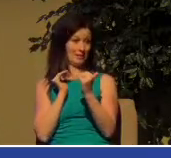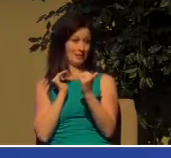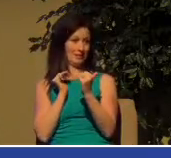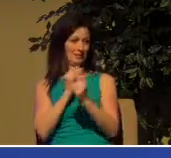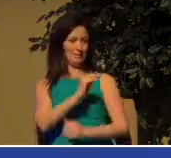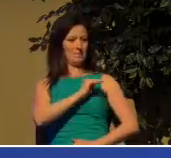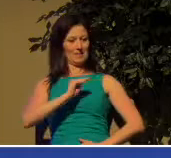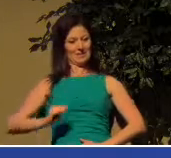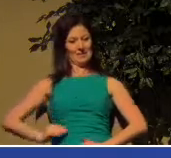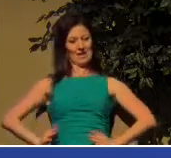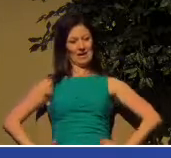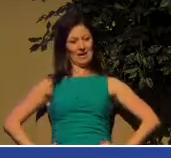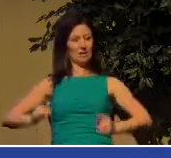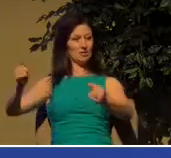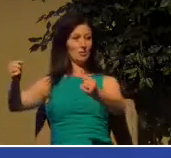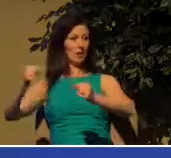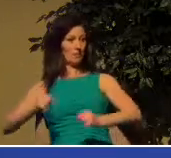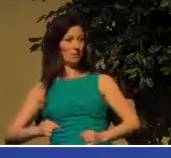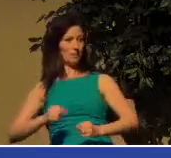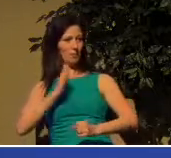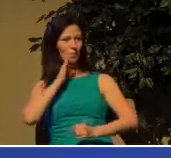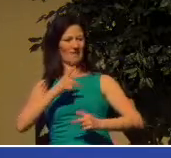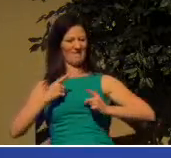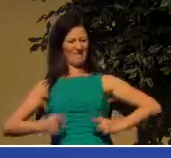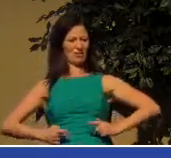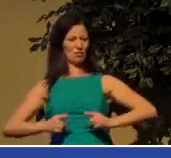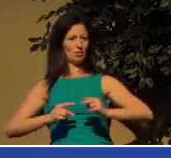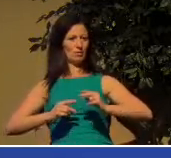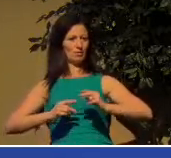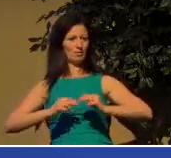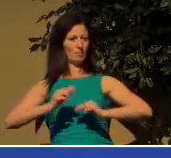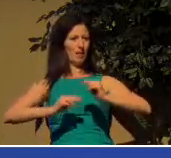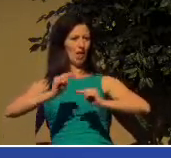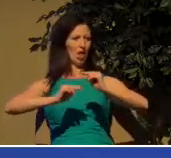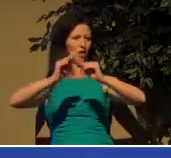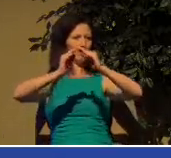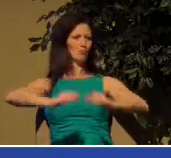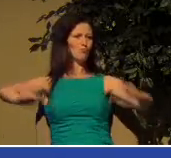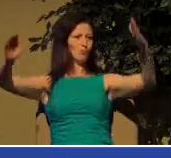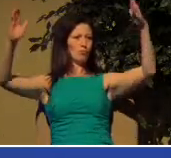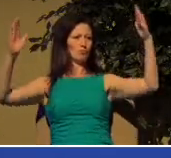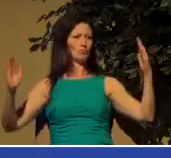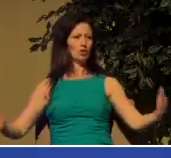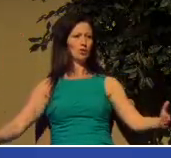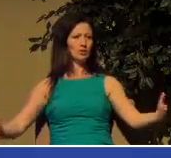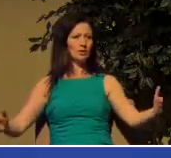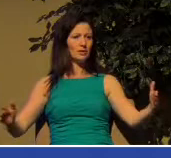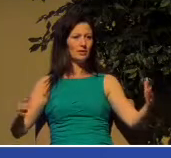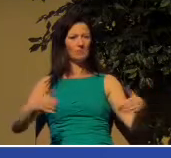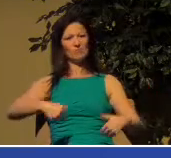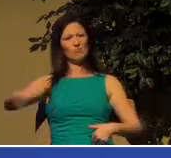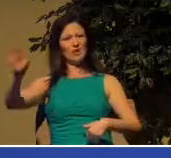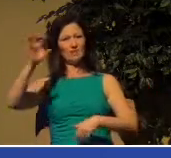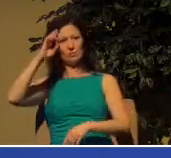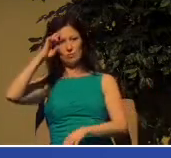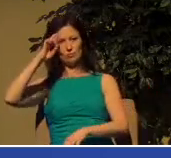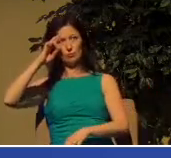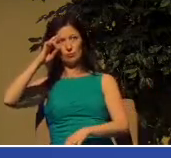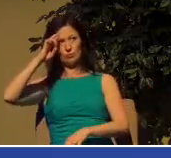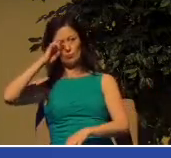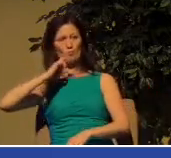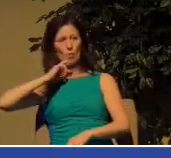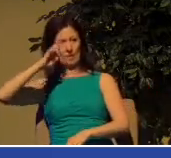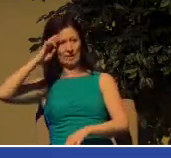would set up a physical kingdom in Israel. He would get rid of the Roman Empire, and he would get rid of the Roman occupiers, and they